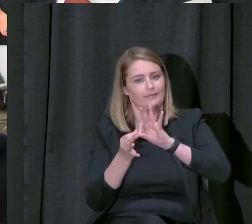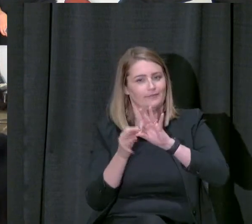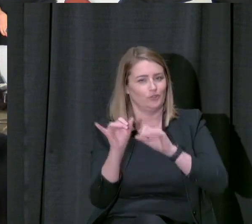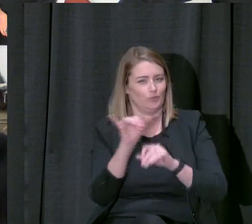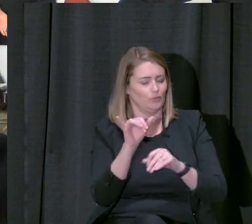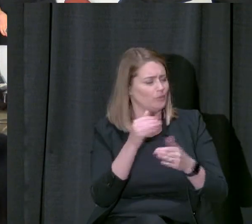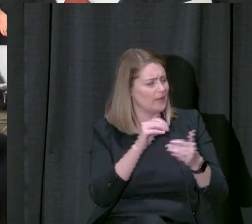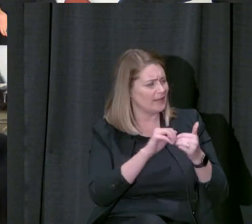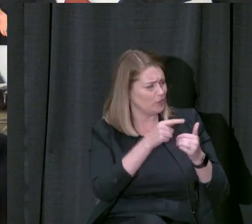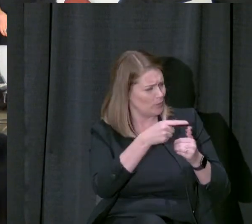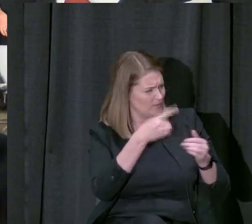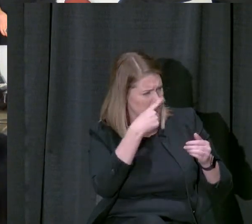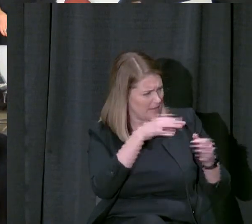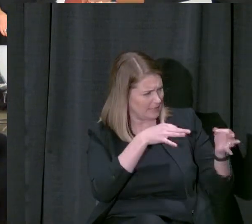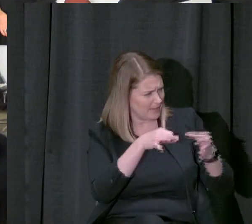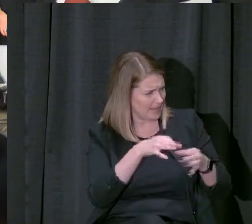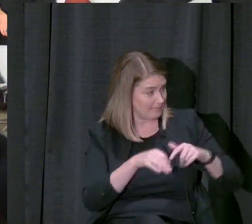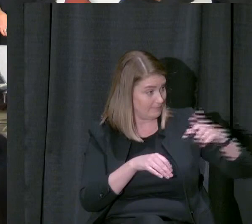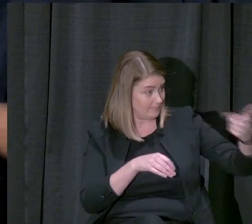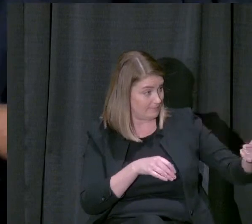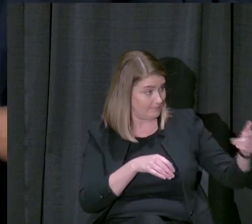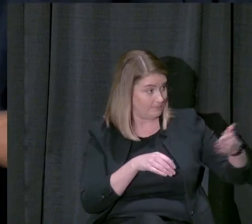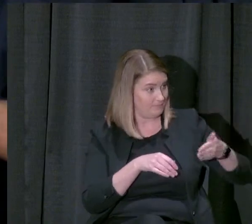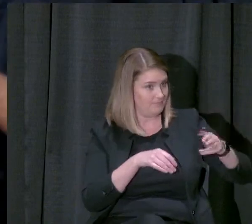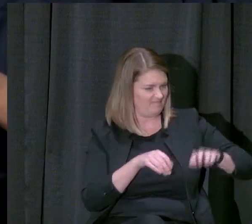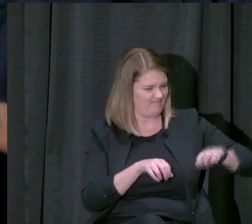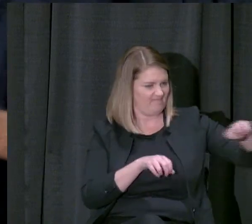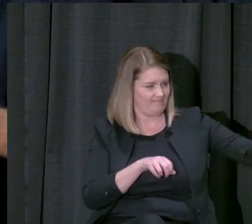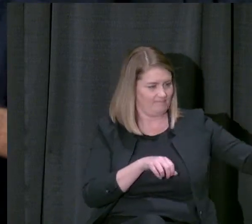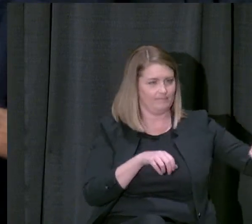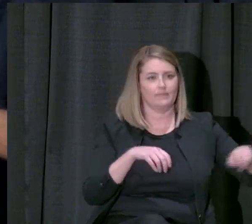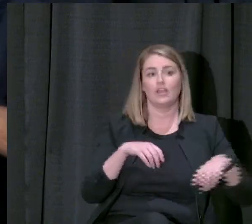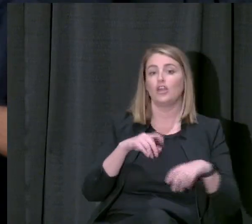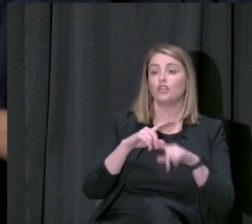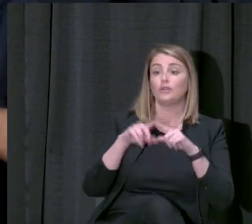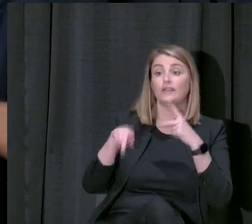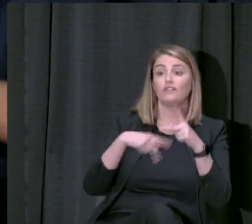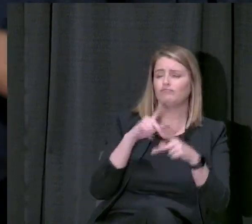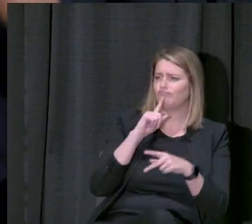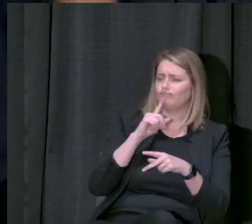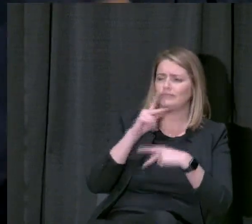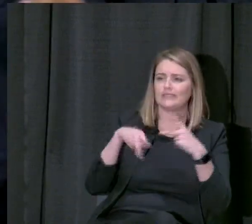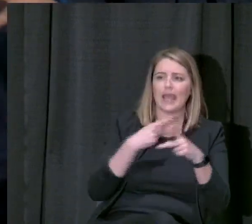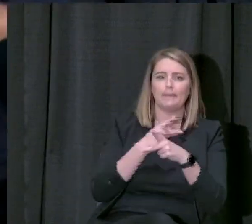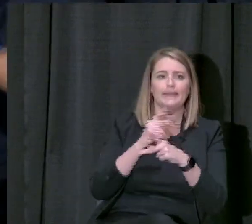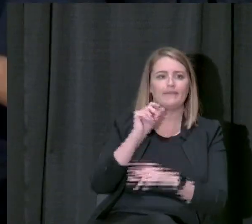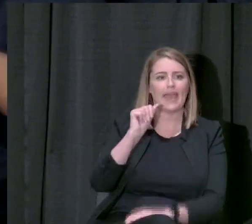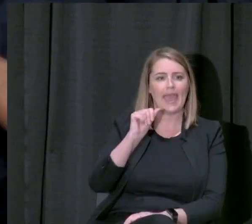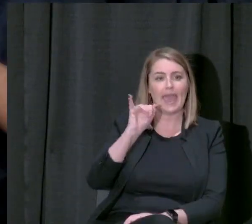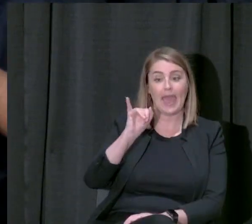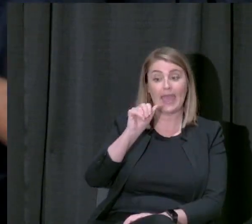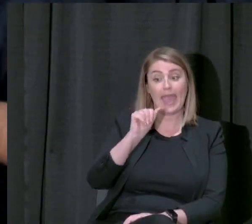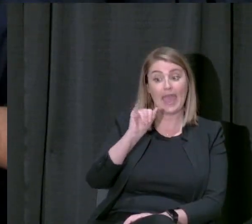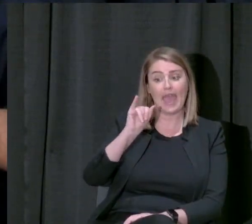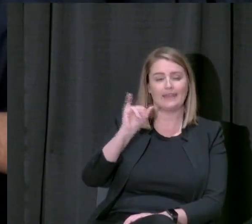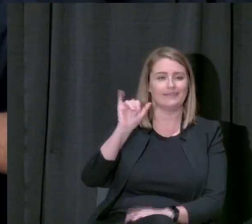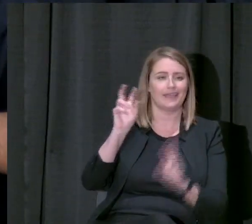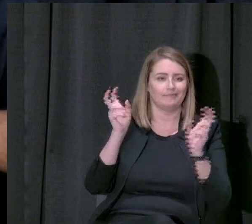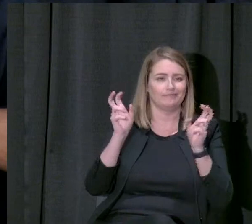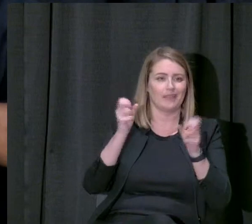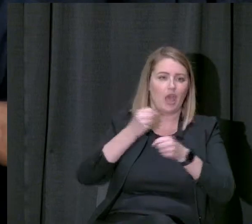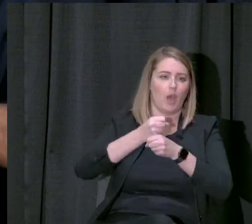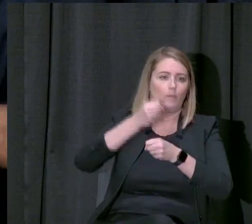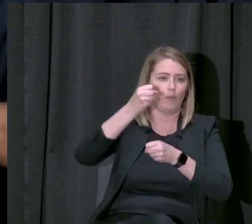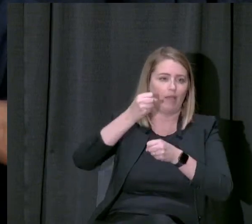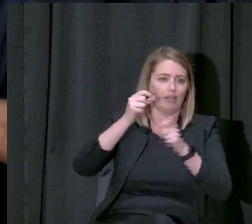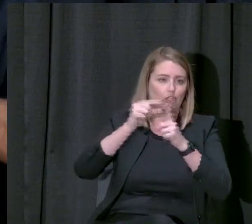how that works? Sure. So there are different types of AI, right? So AI is this really umbrella term, and there are different types of AI that are there